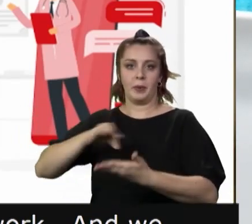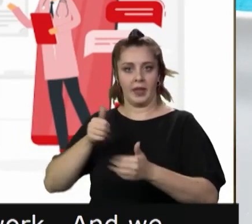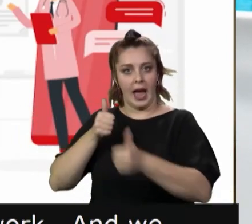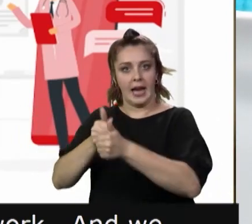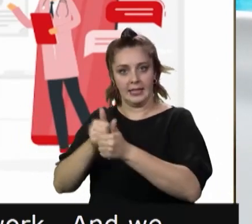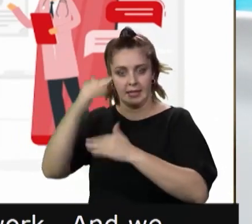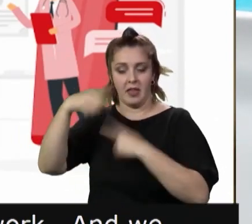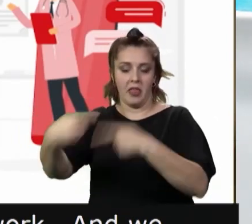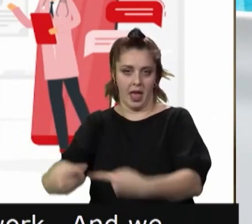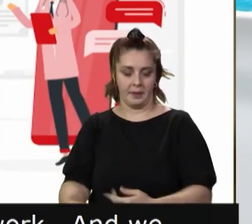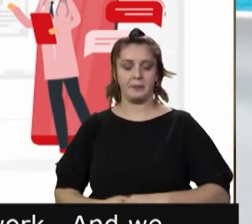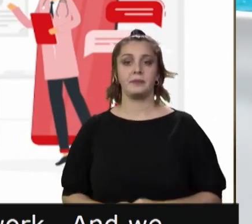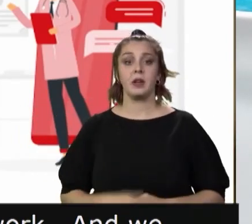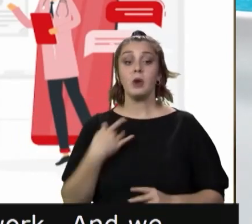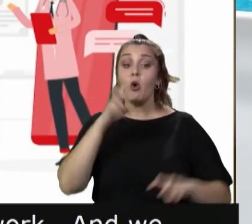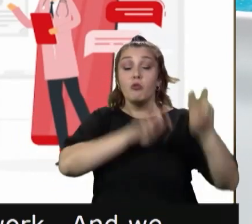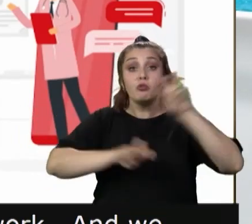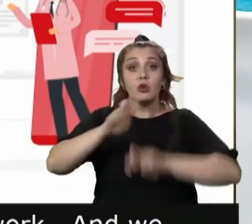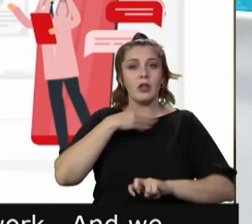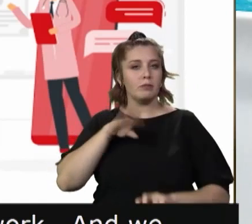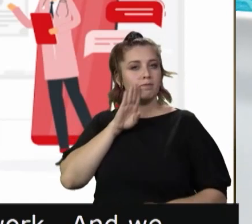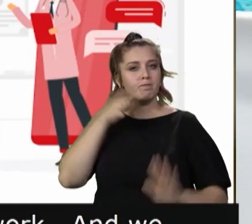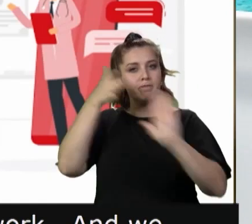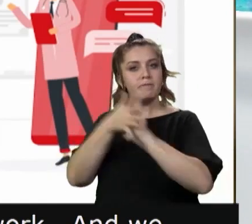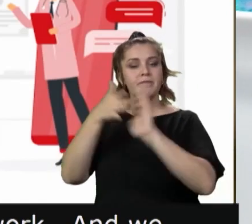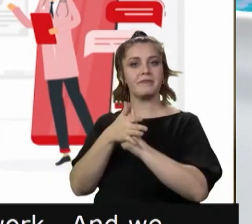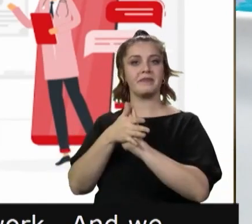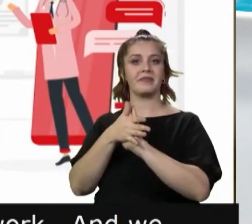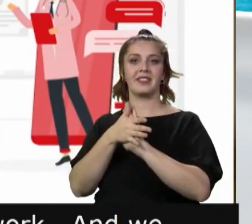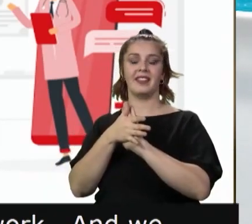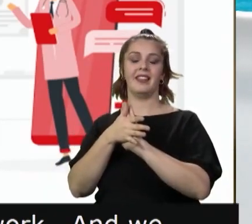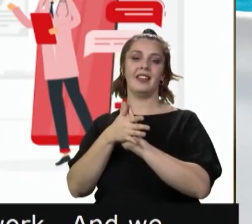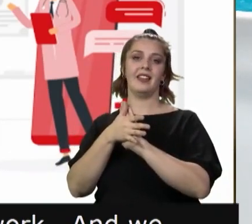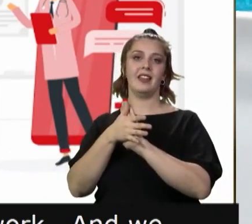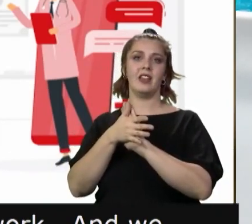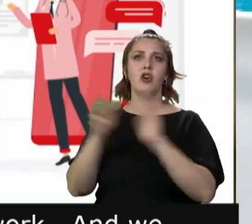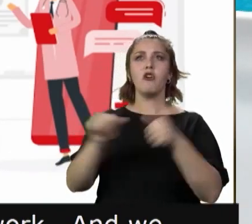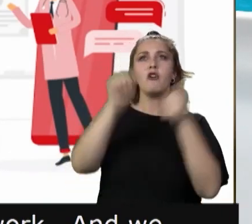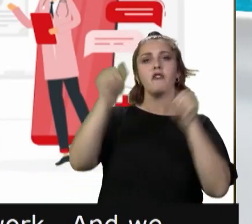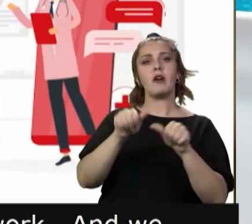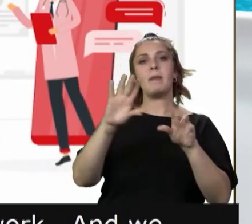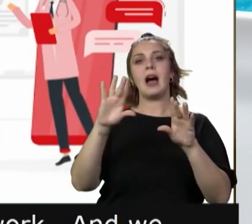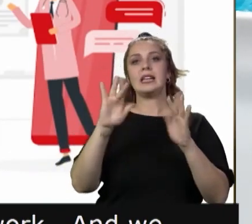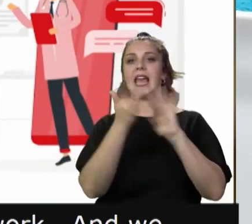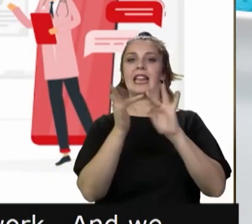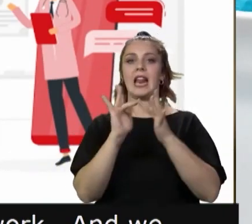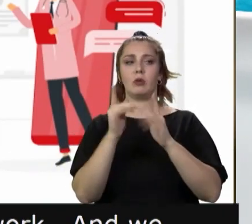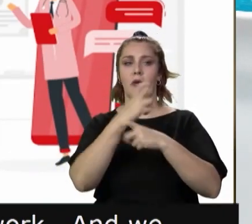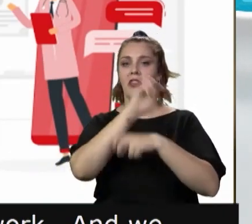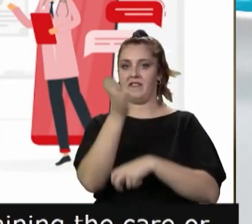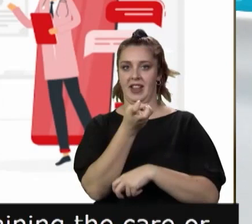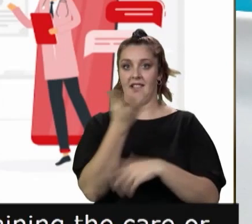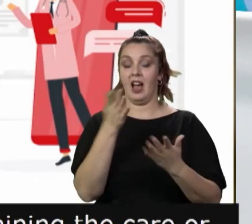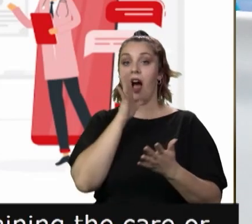It facilitates obtaining the care or the assistance that people with disabilities